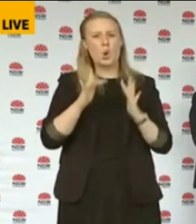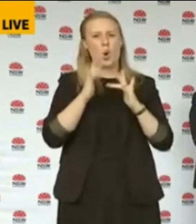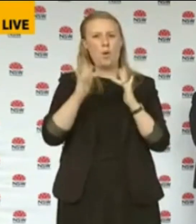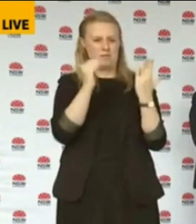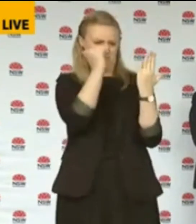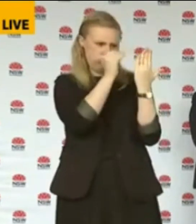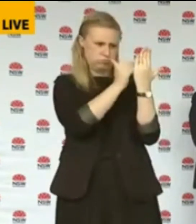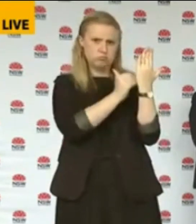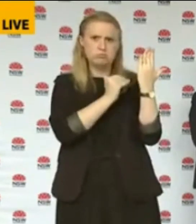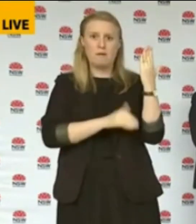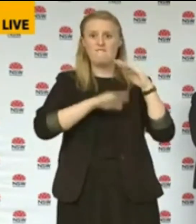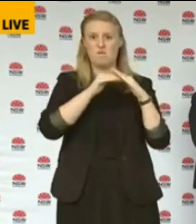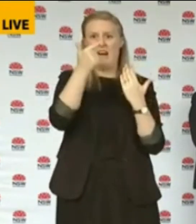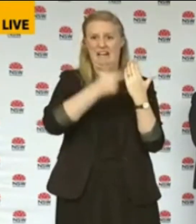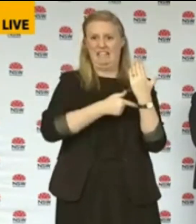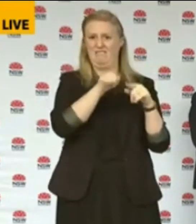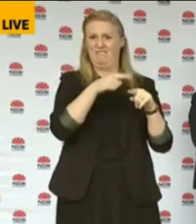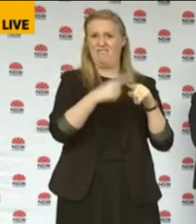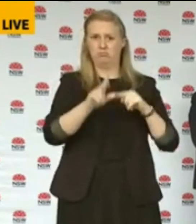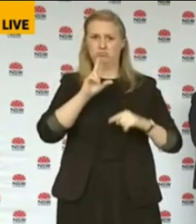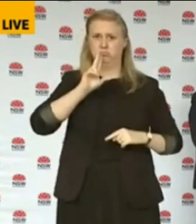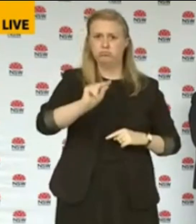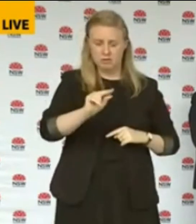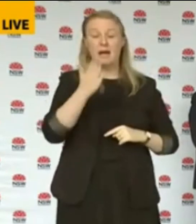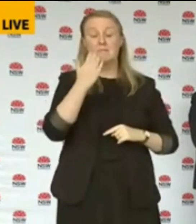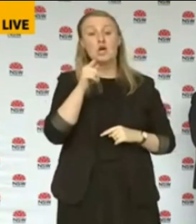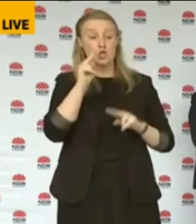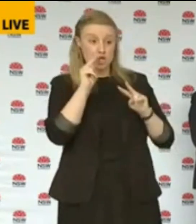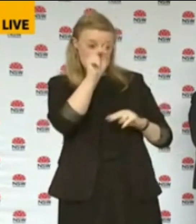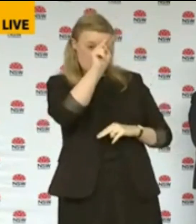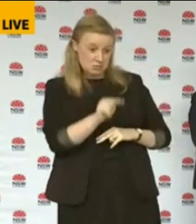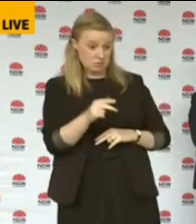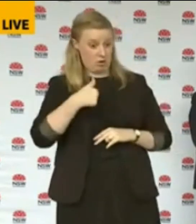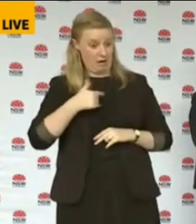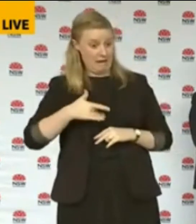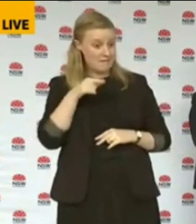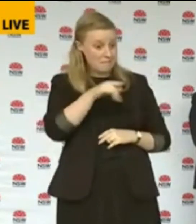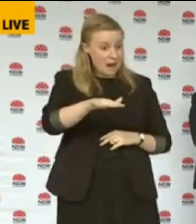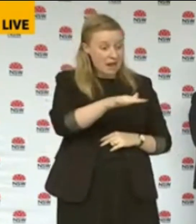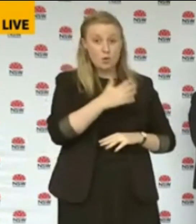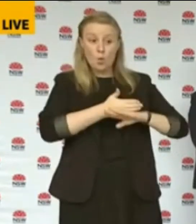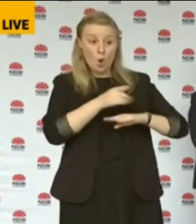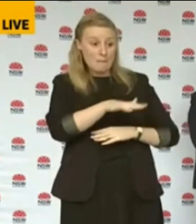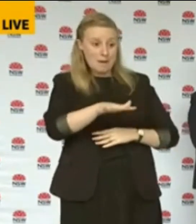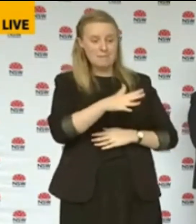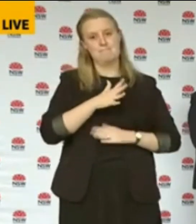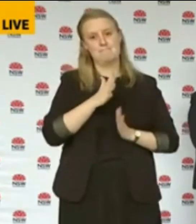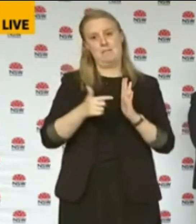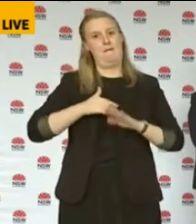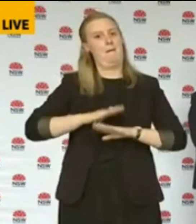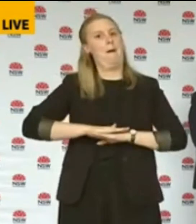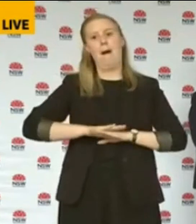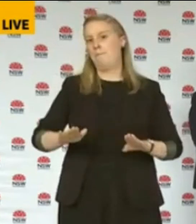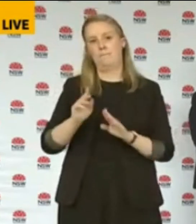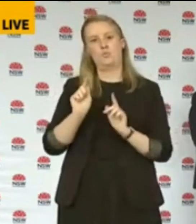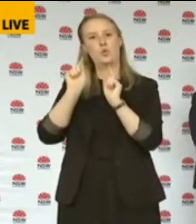at least visit the SCG to see the test. Please stay home and watch the test on TV. So we've added Wentworthville and Belmore on the